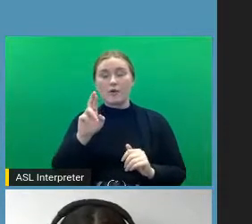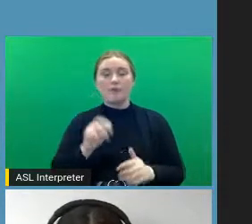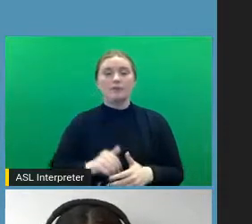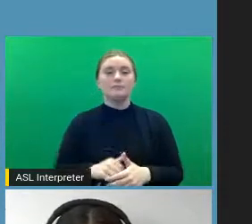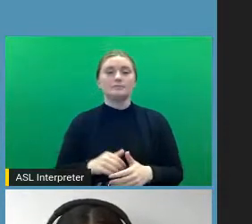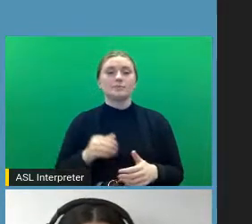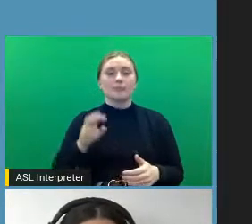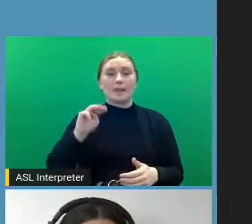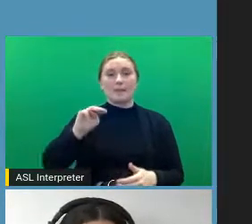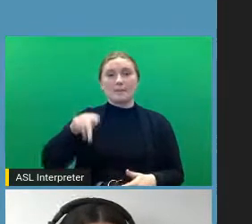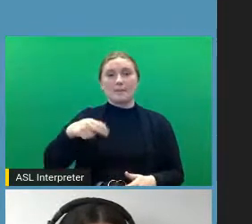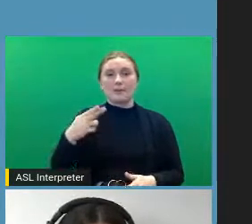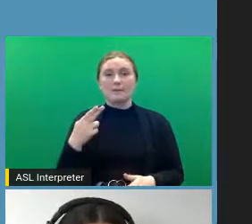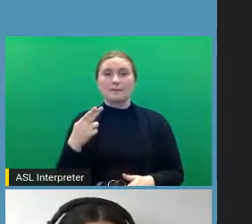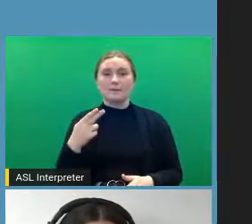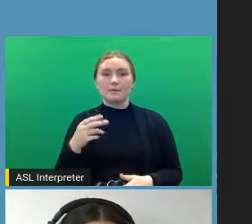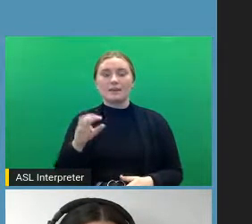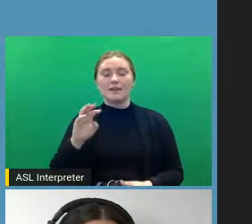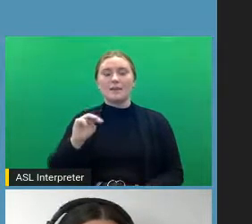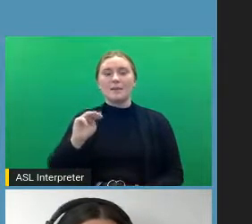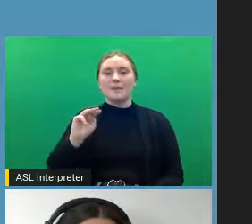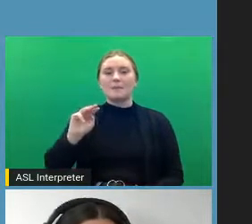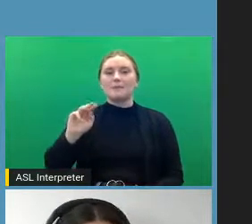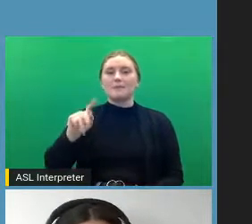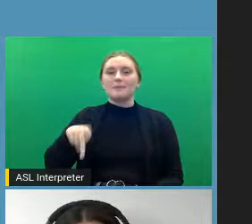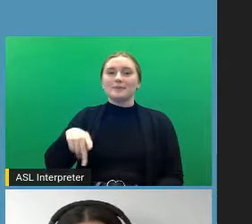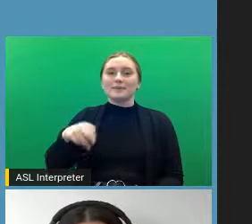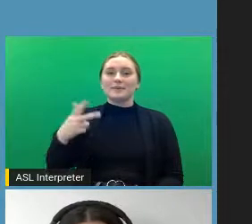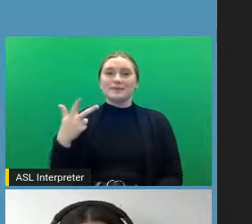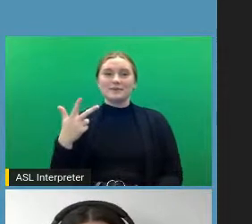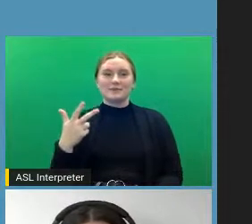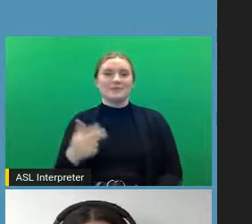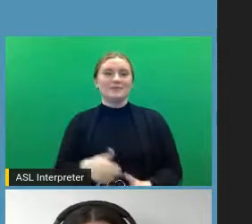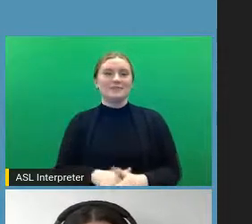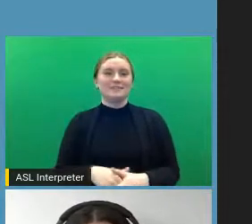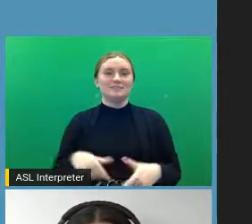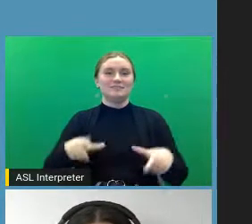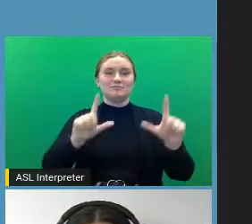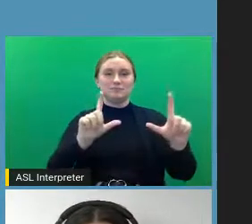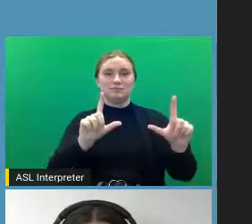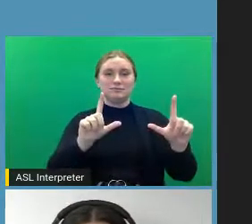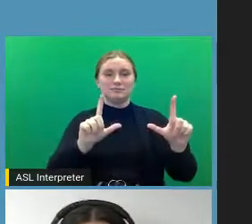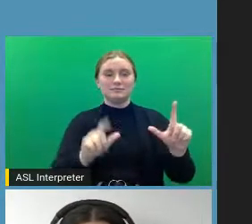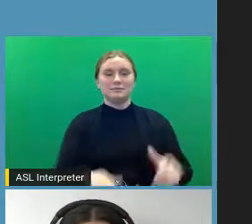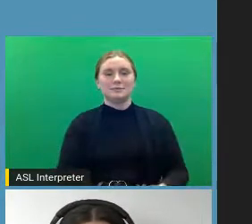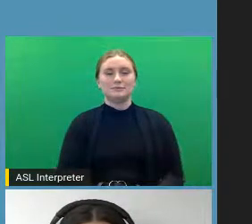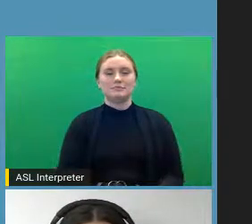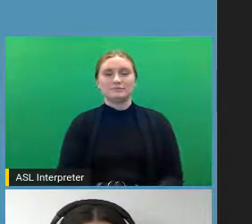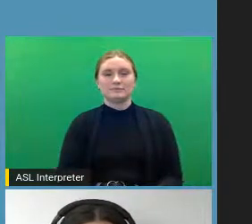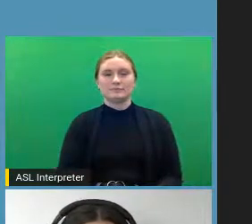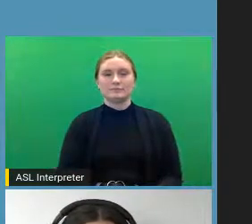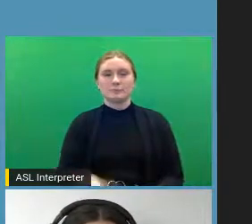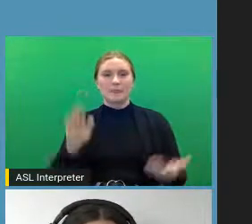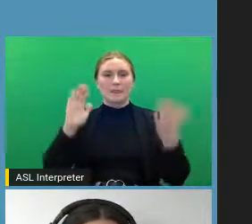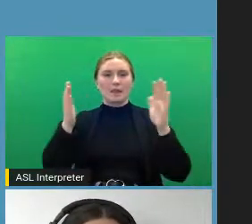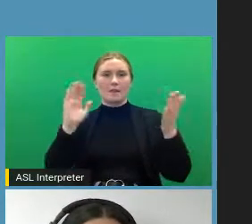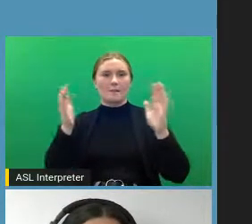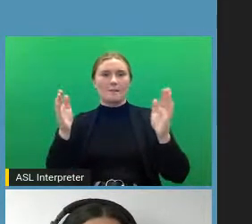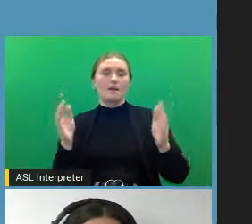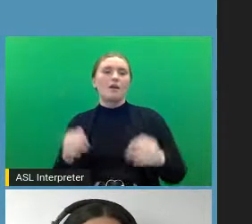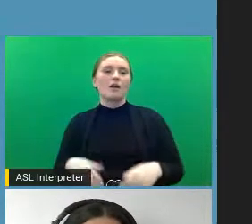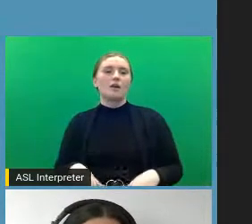file. I stripped the audio off and put it into Otter just to compare the automation and the robot's